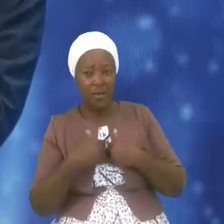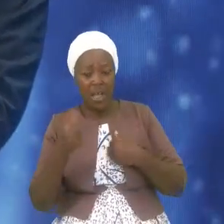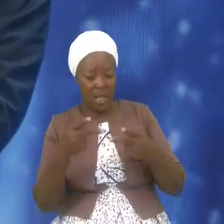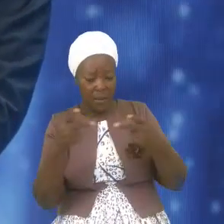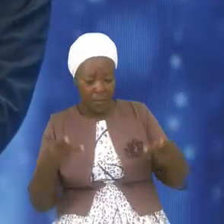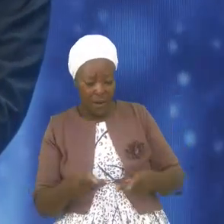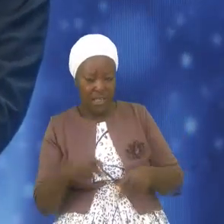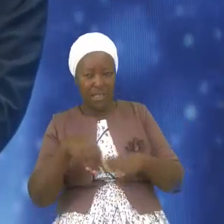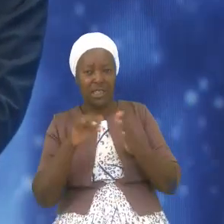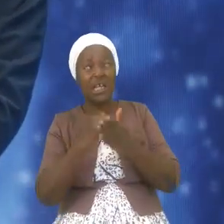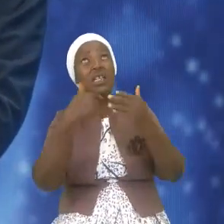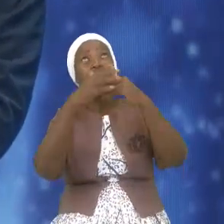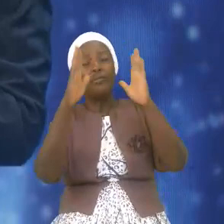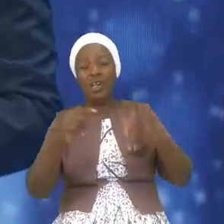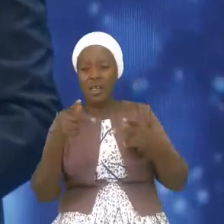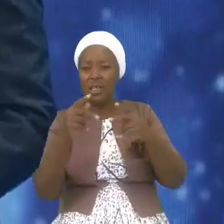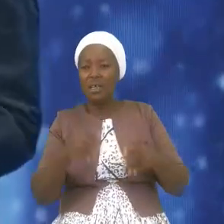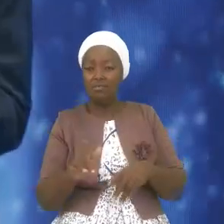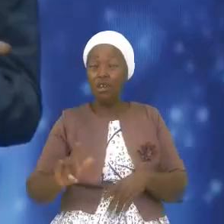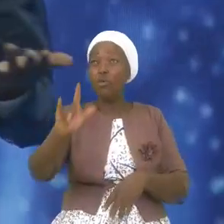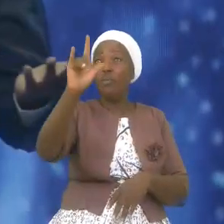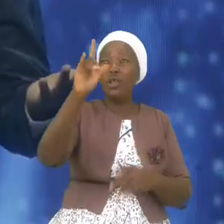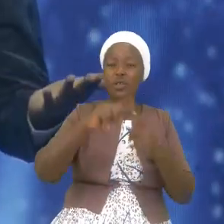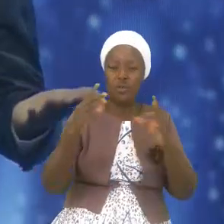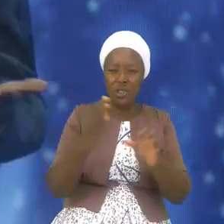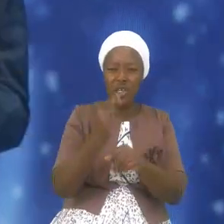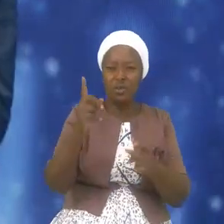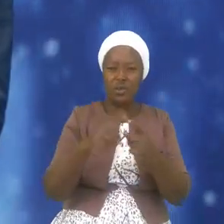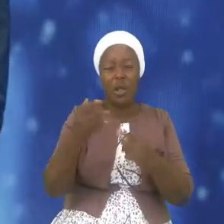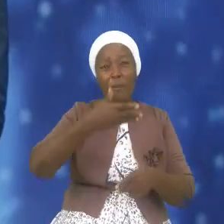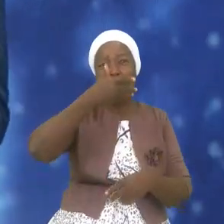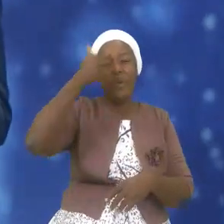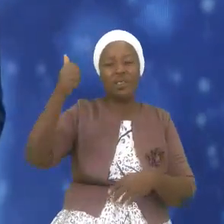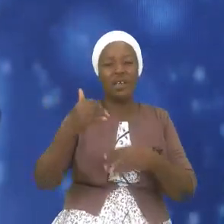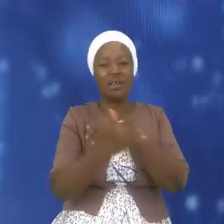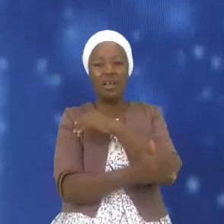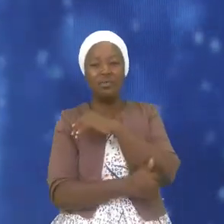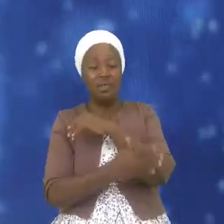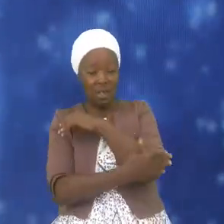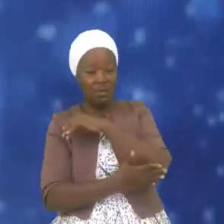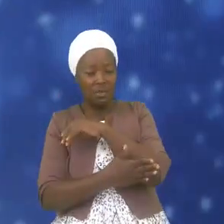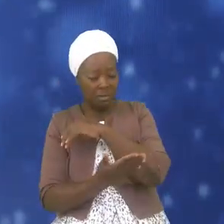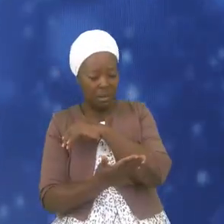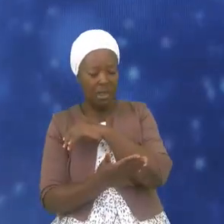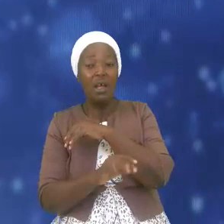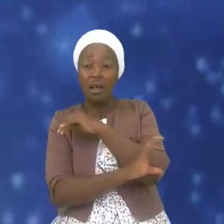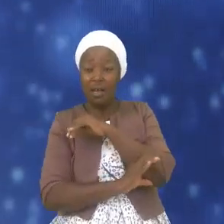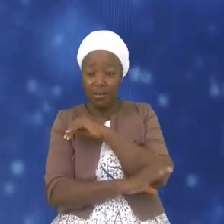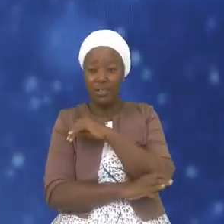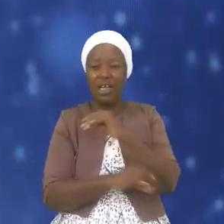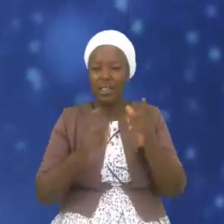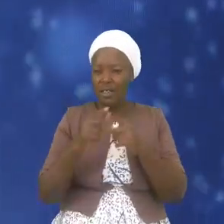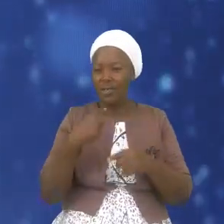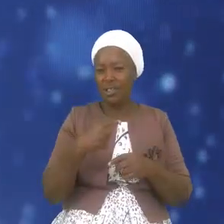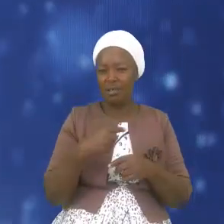to the better country. And they say, even your passport, if you have any kind of passport, this one